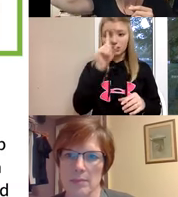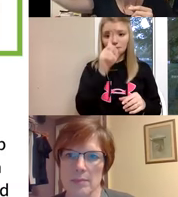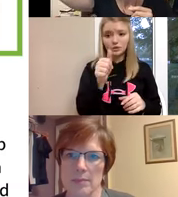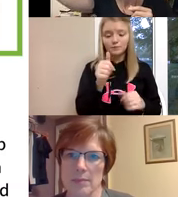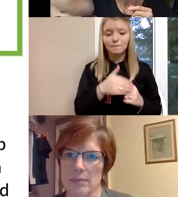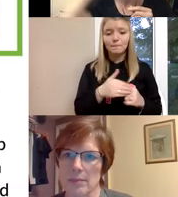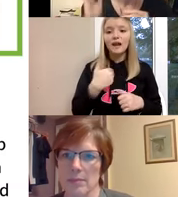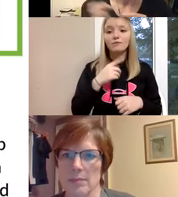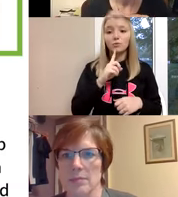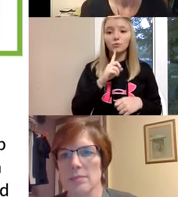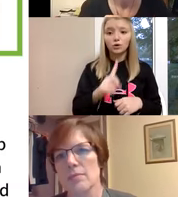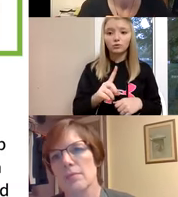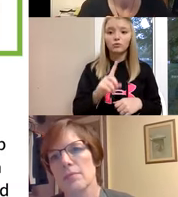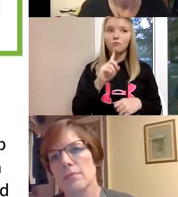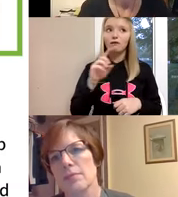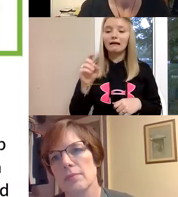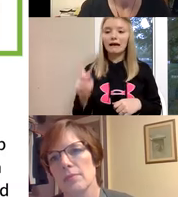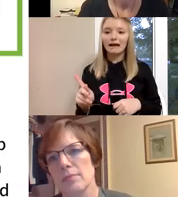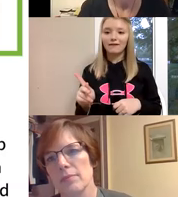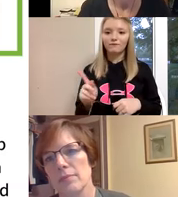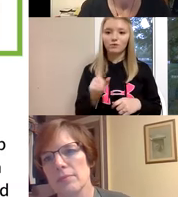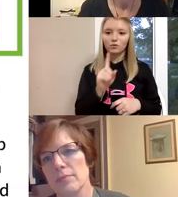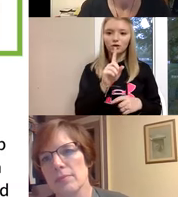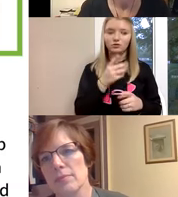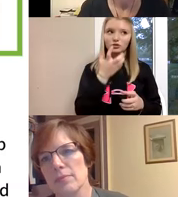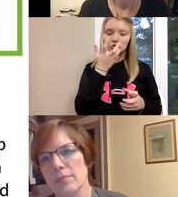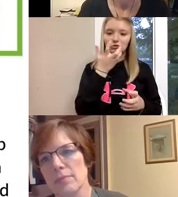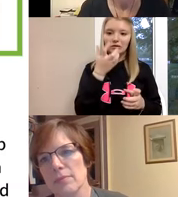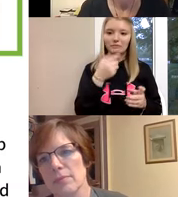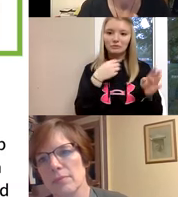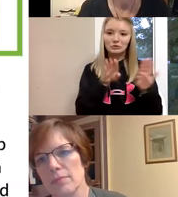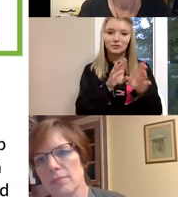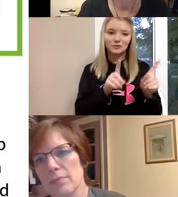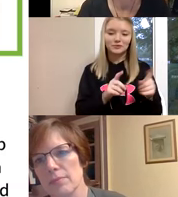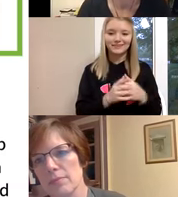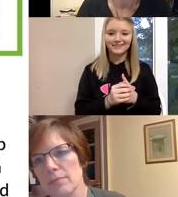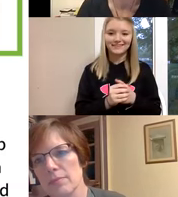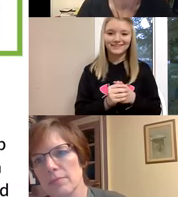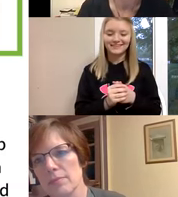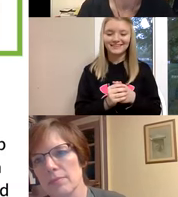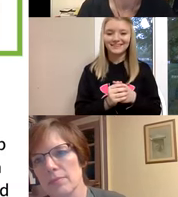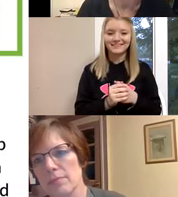one-year-old, one-and-a-half-year-old. Give me 1 second because she's screaming and I'm going to shut the door. Her cat's opened it.